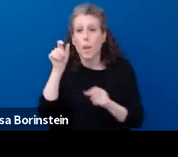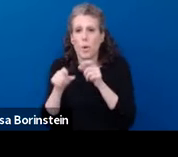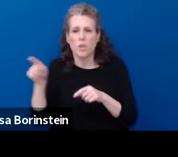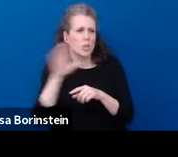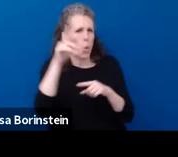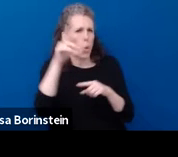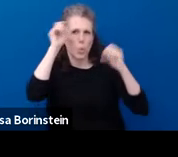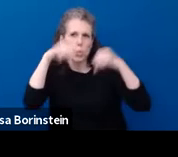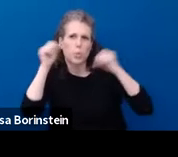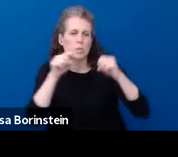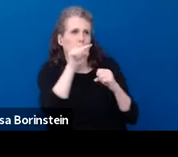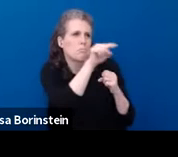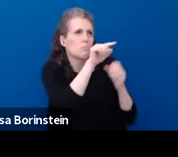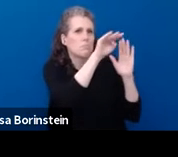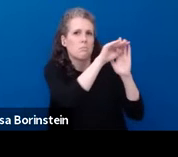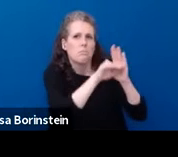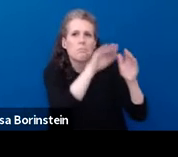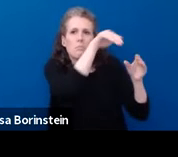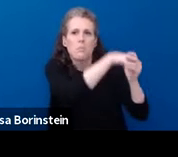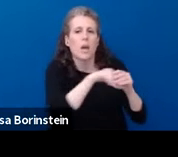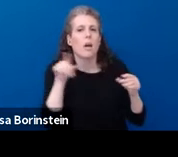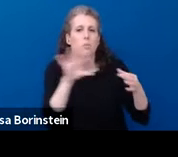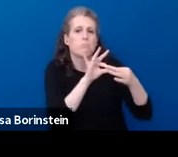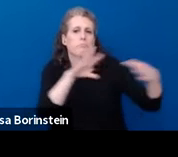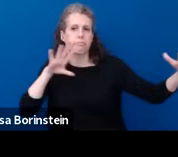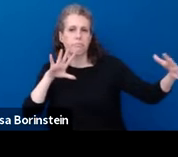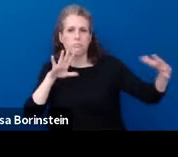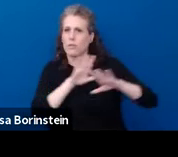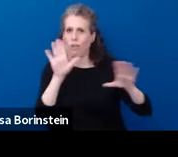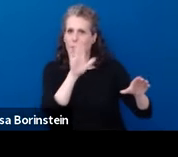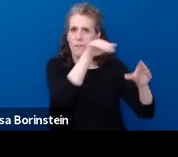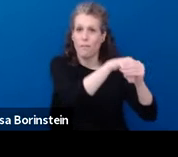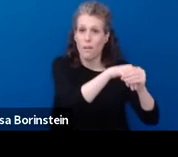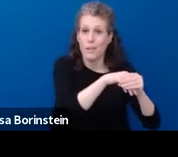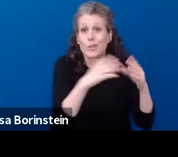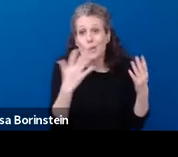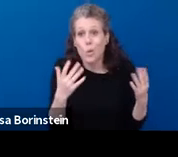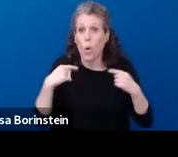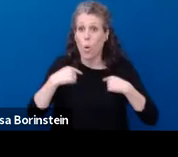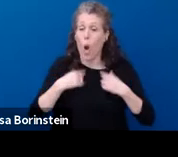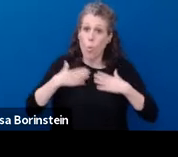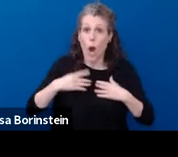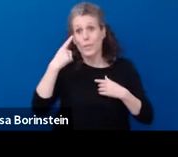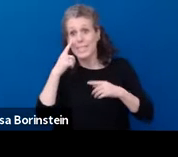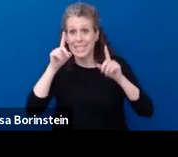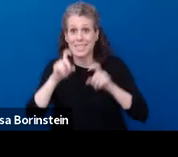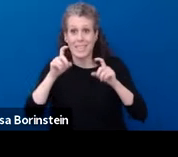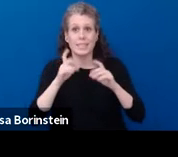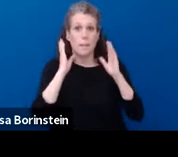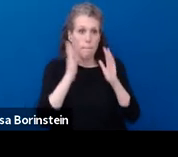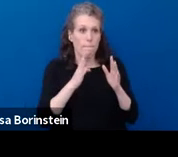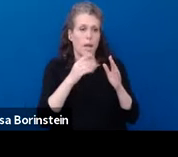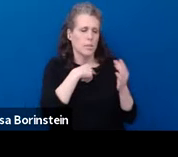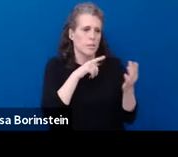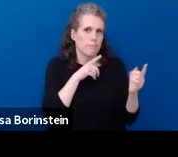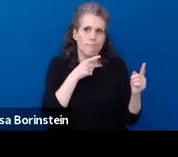whatever. And so if you only go with organizations, then you're always missing